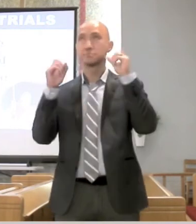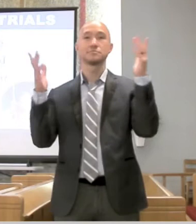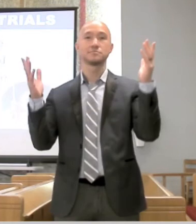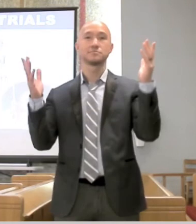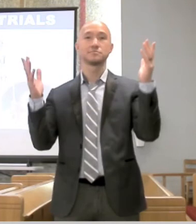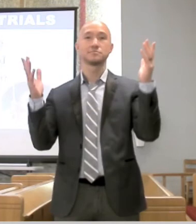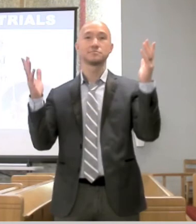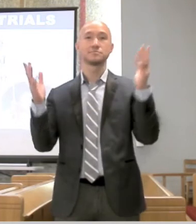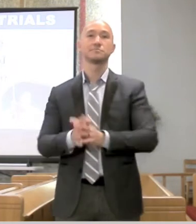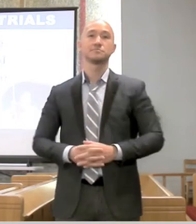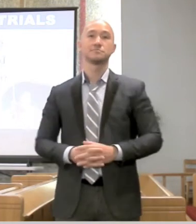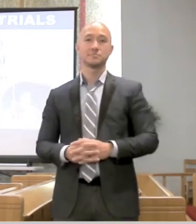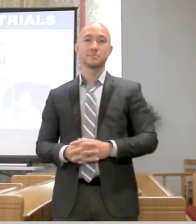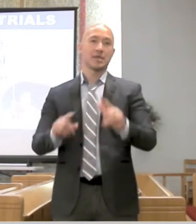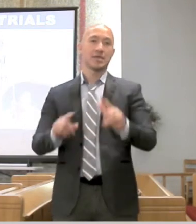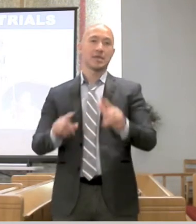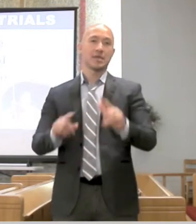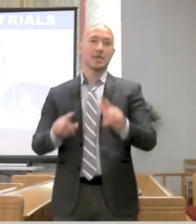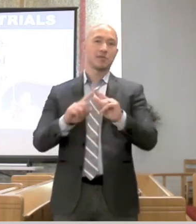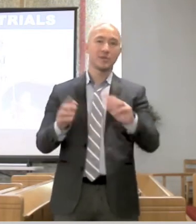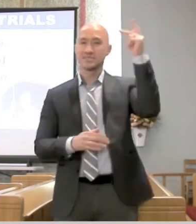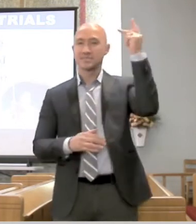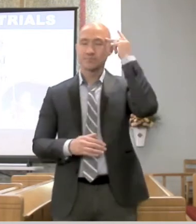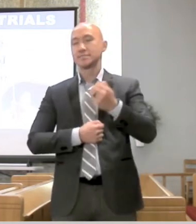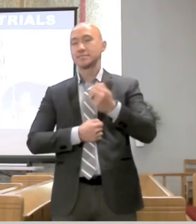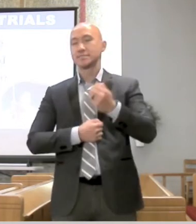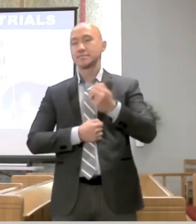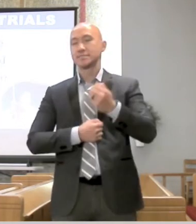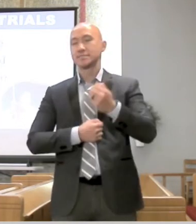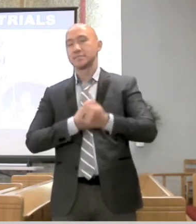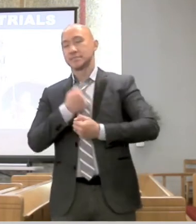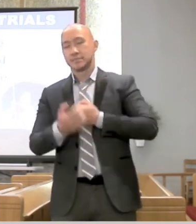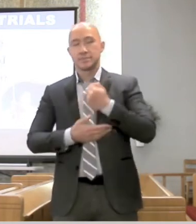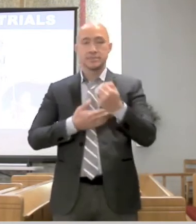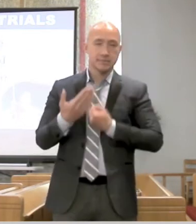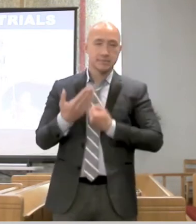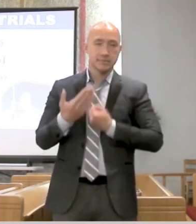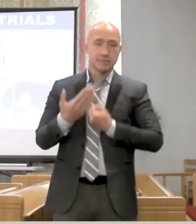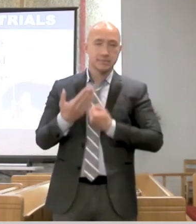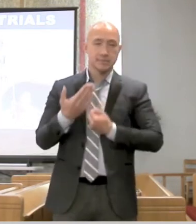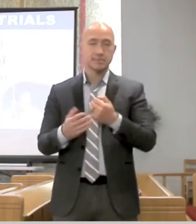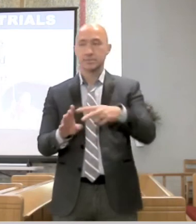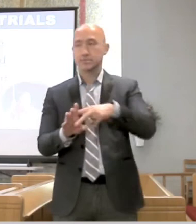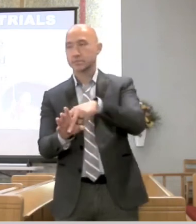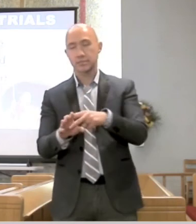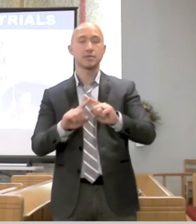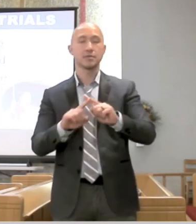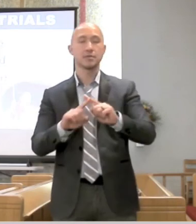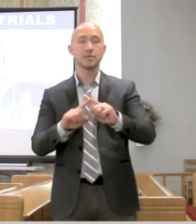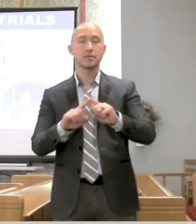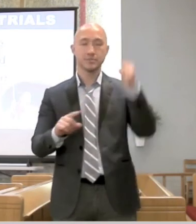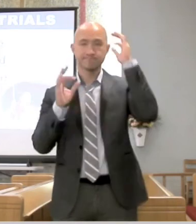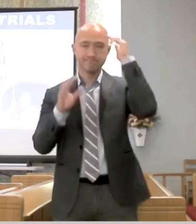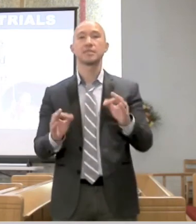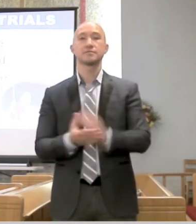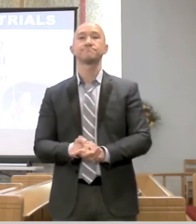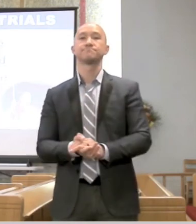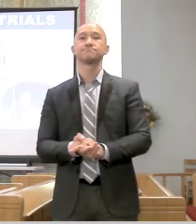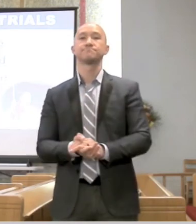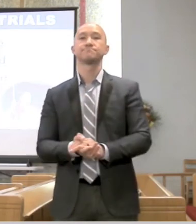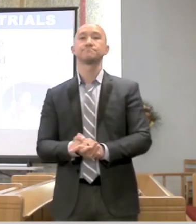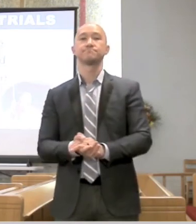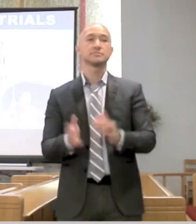we can call it a scourging, we can call it a whipping, we can call it a flogging. And we know what that entails, right? I mean, that's one of the things that